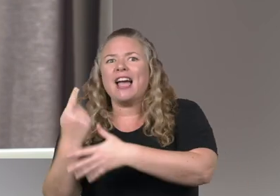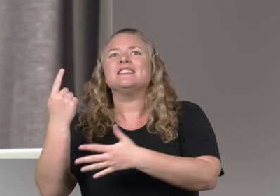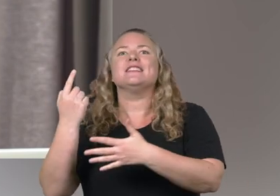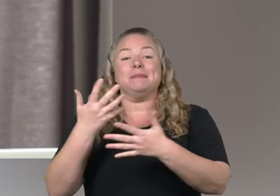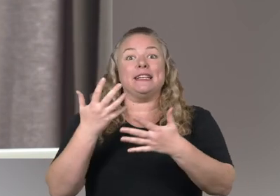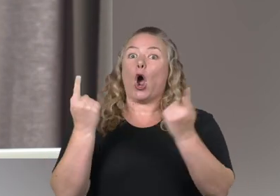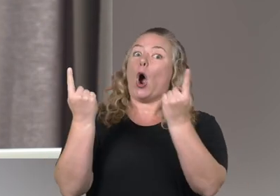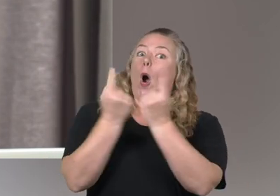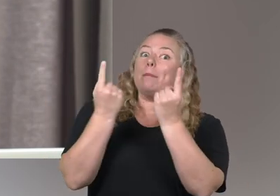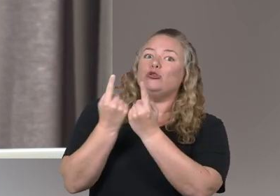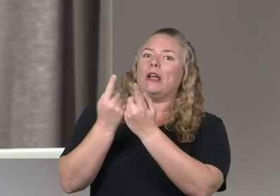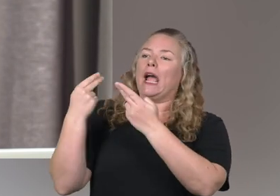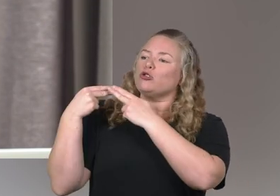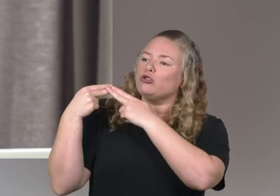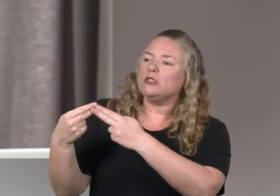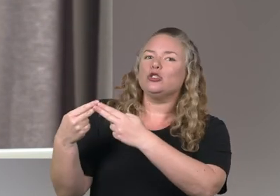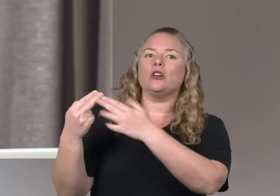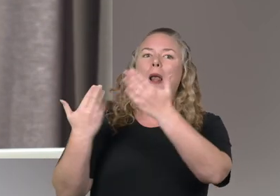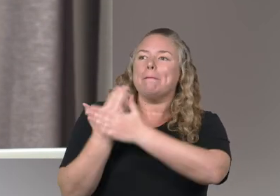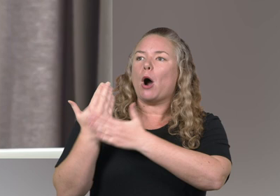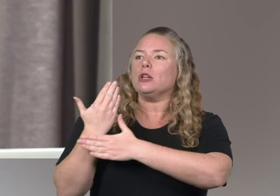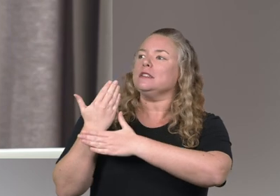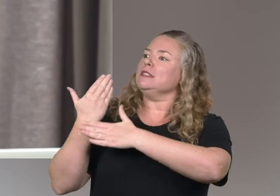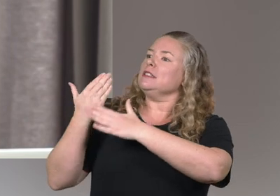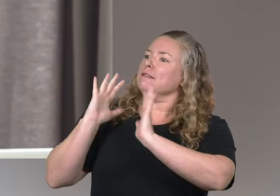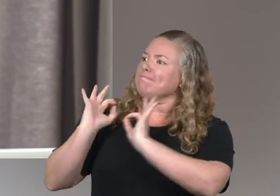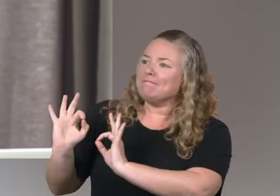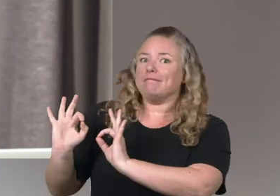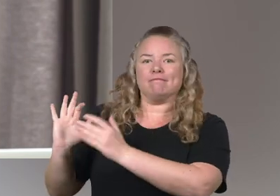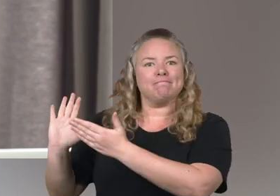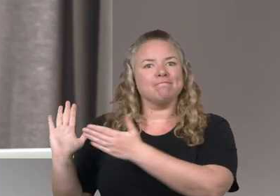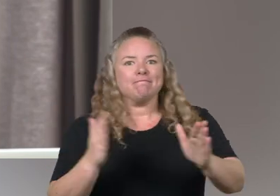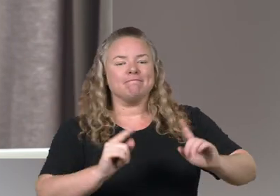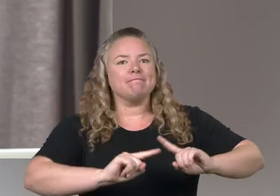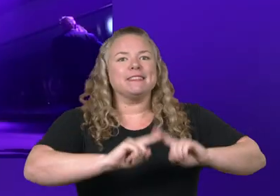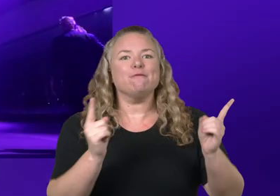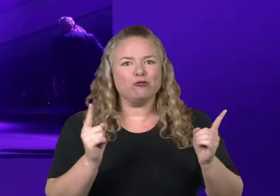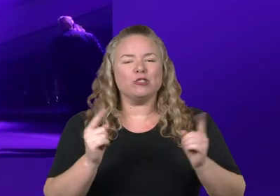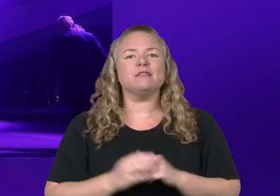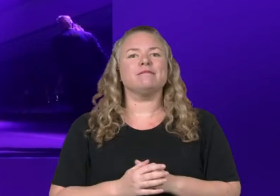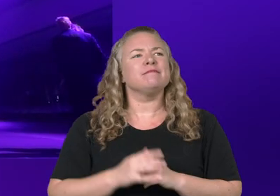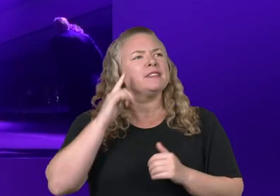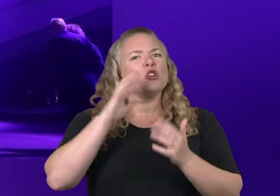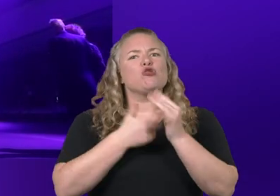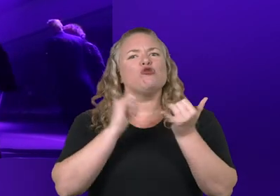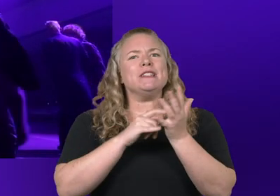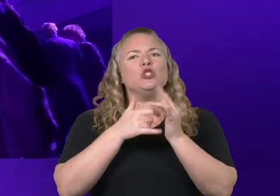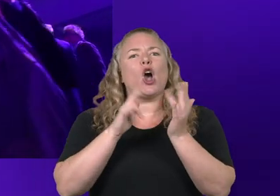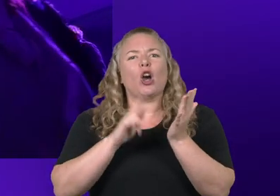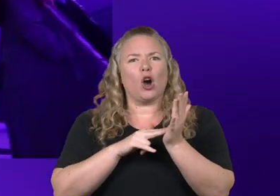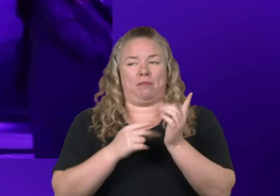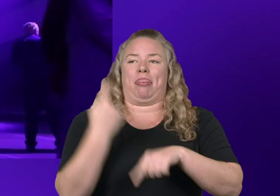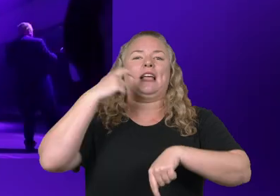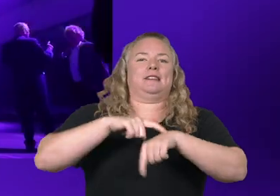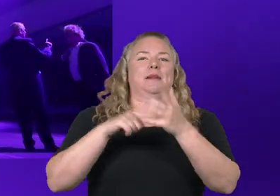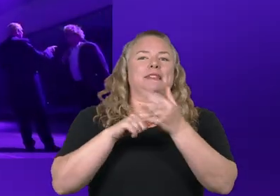events, rather than any object-based conventional modernist staging. And I think Chris Durkin, the